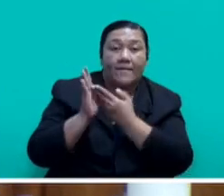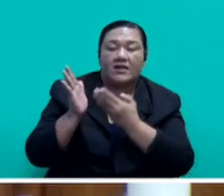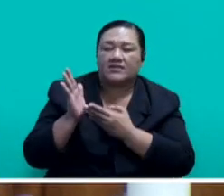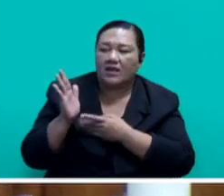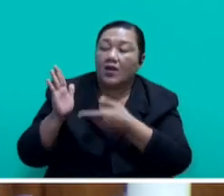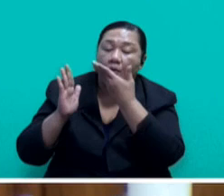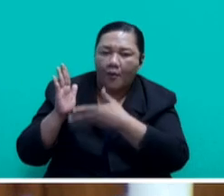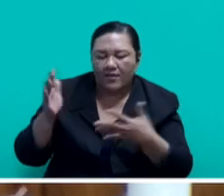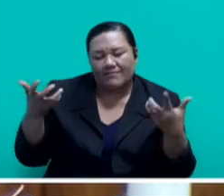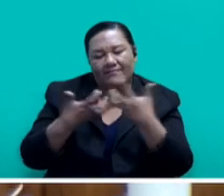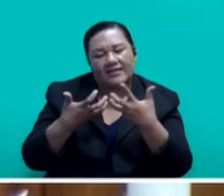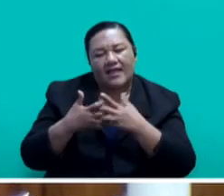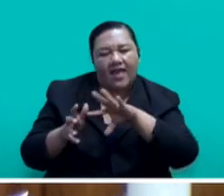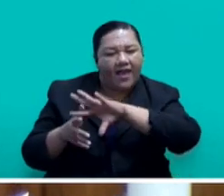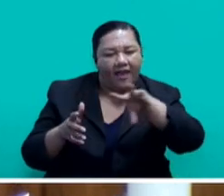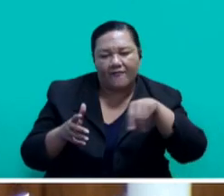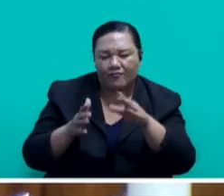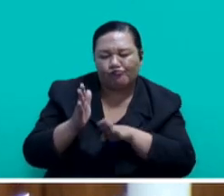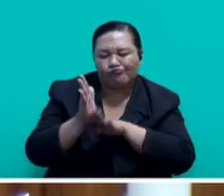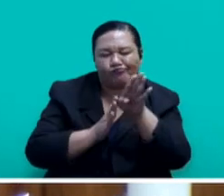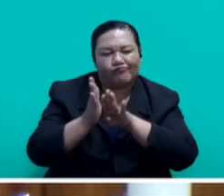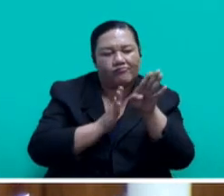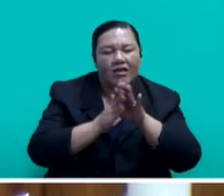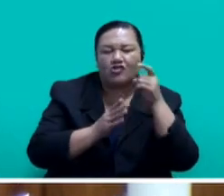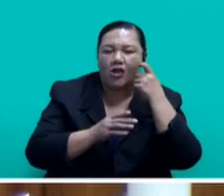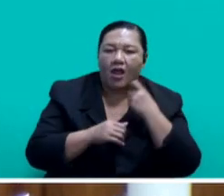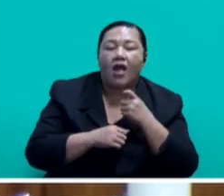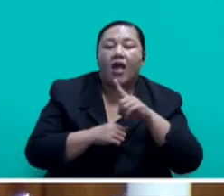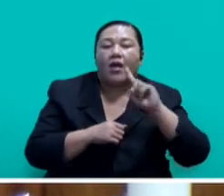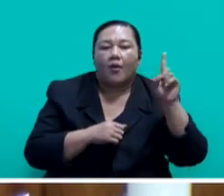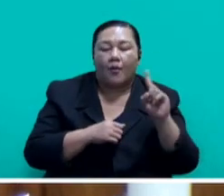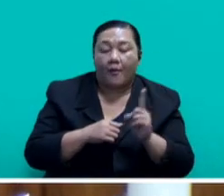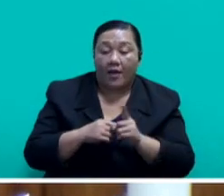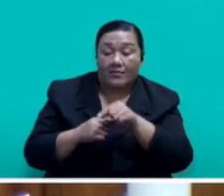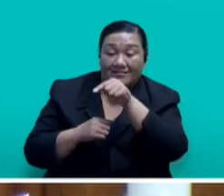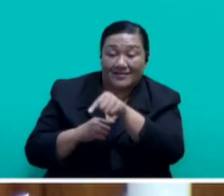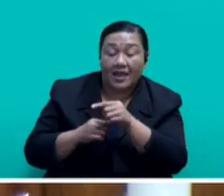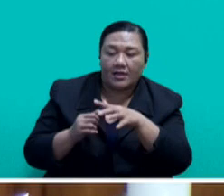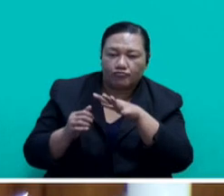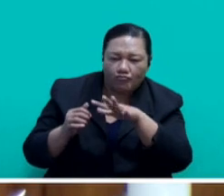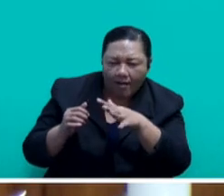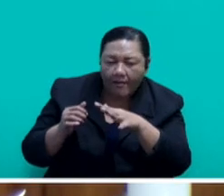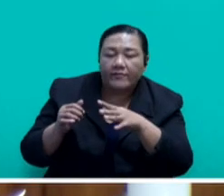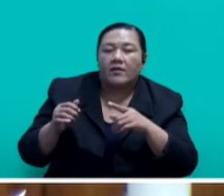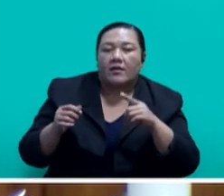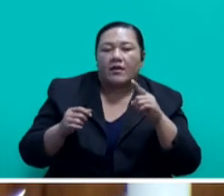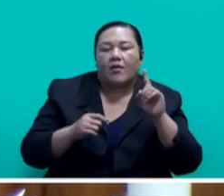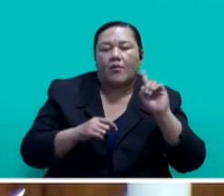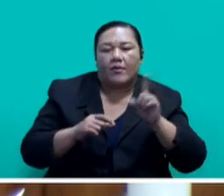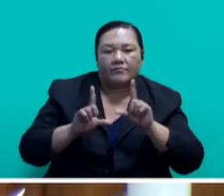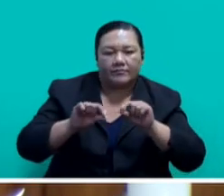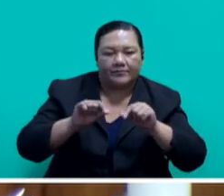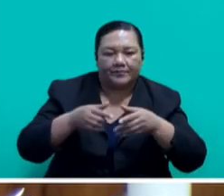and aspirations. The budget has been crafted with realism in response to real issues that our country